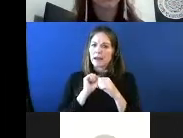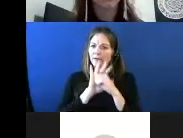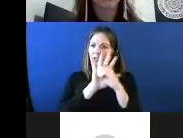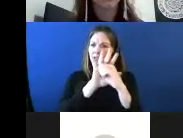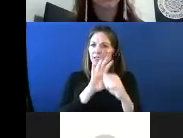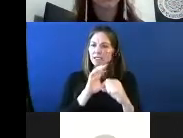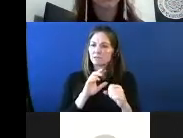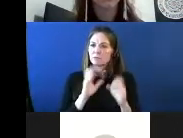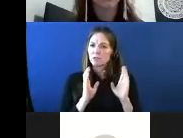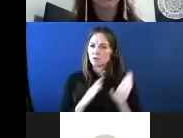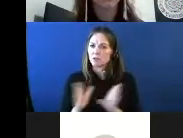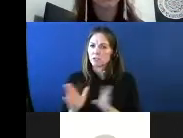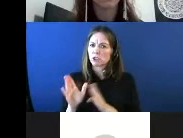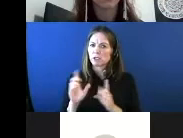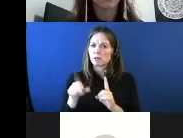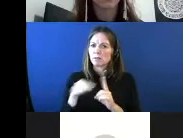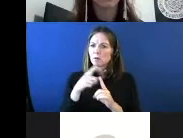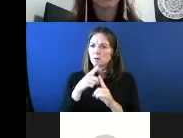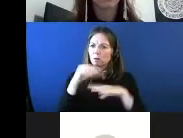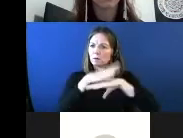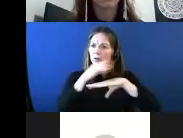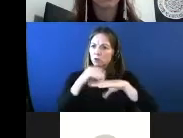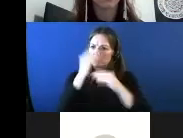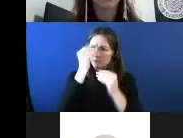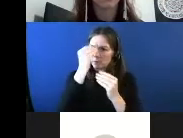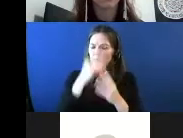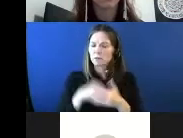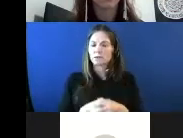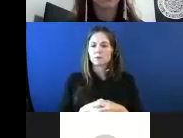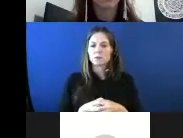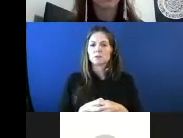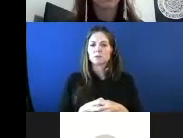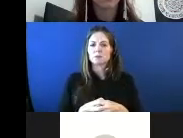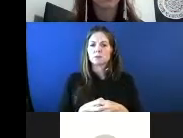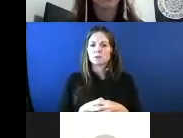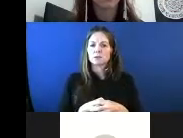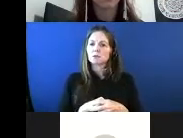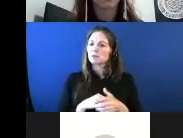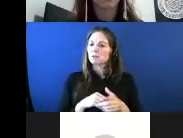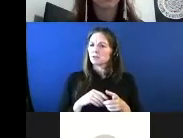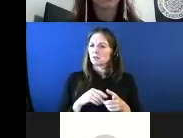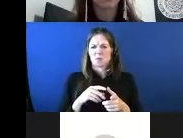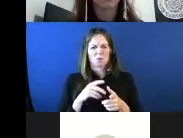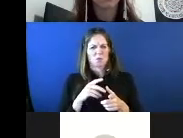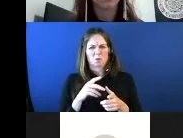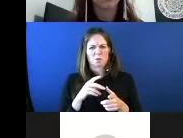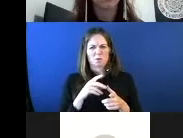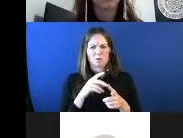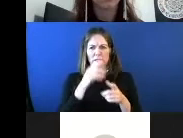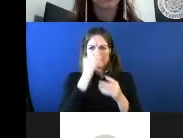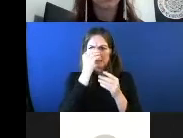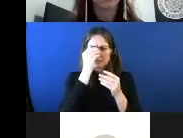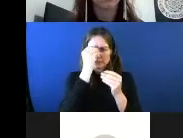when it comes to Indigenous data. We have noted and seen that there is an immense gap in Indigenous data when it